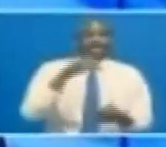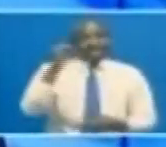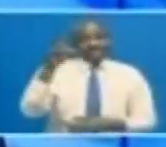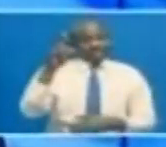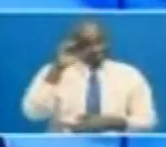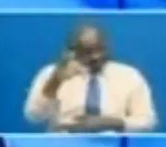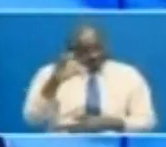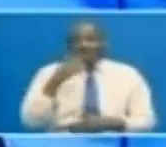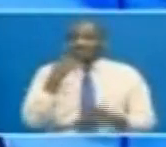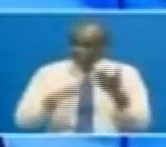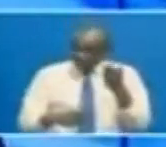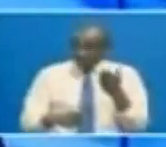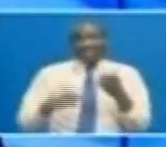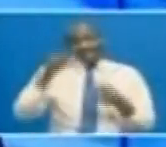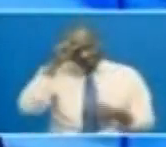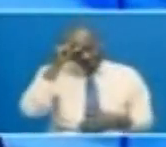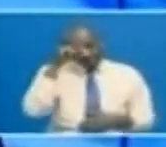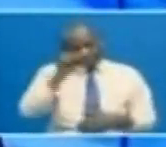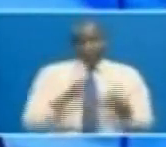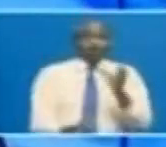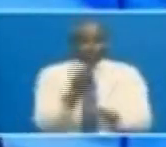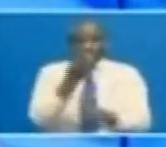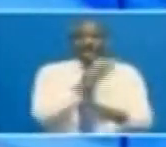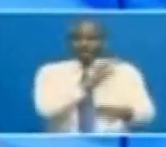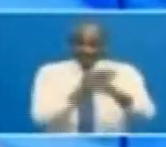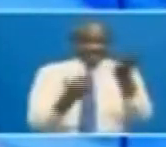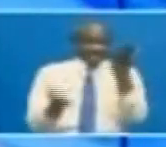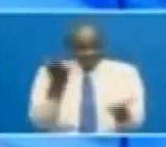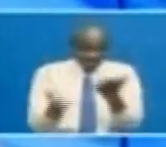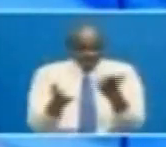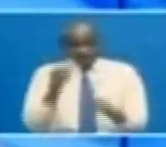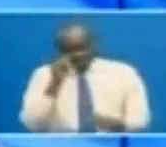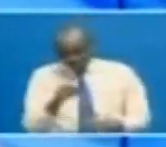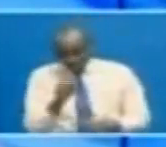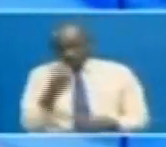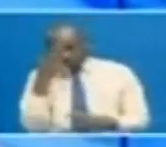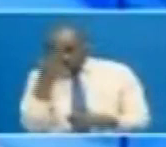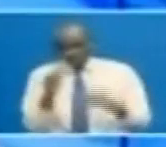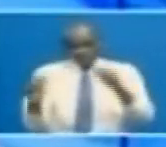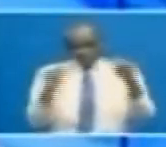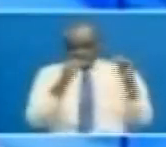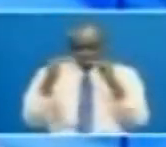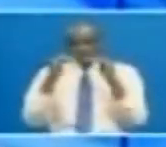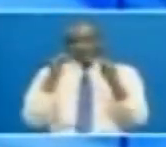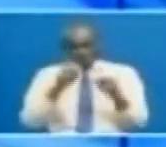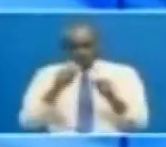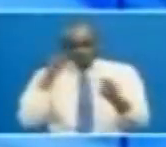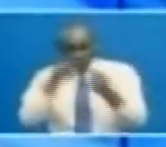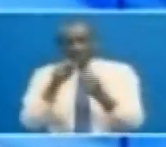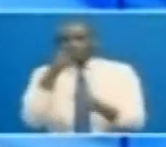Professor Margaret Kobia, says the government will launch a capacity assessment and rationalization exercise